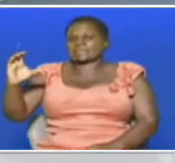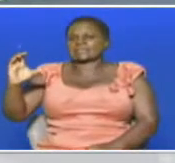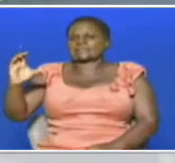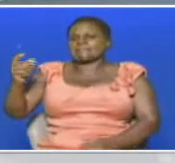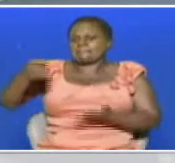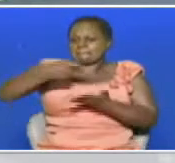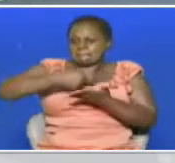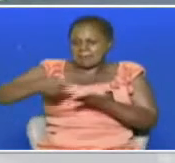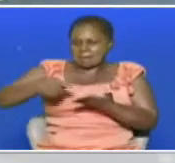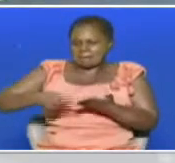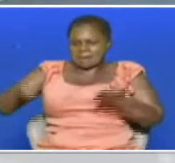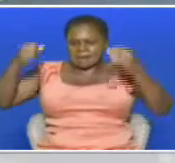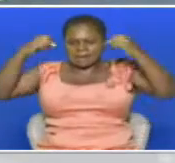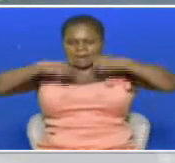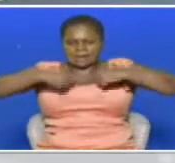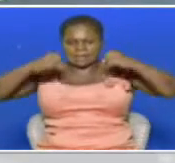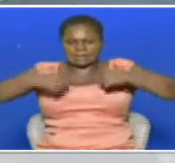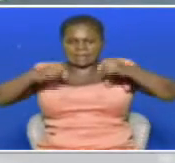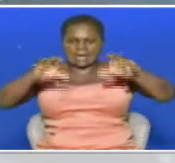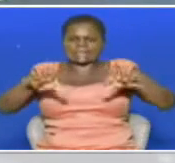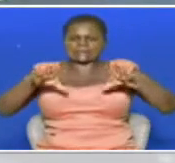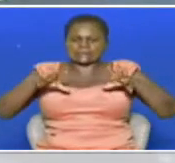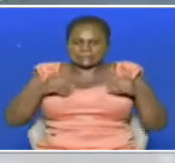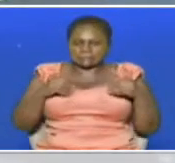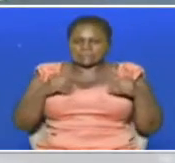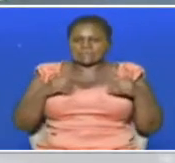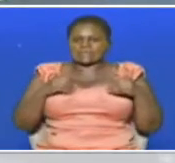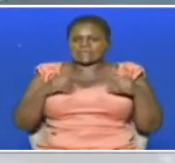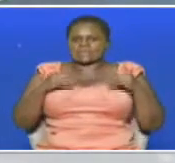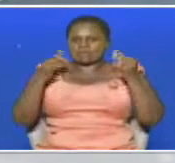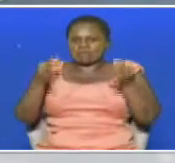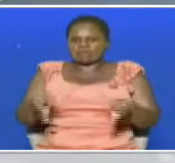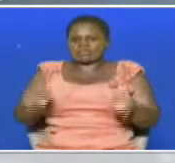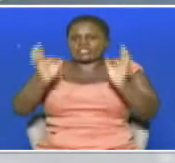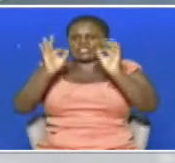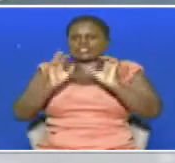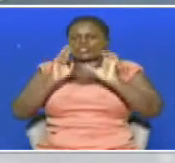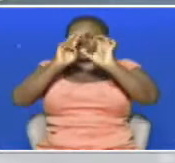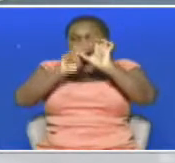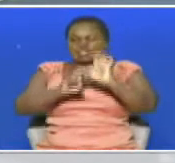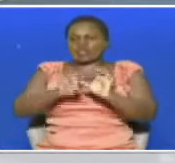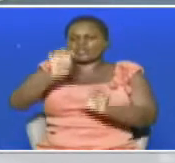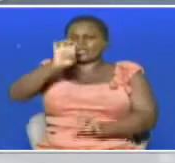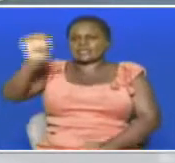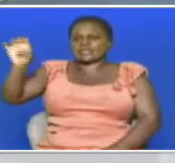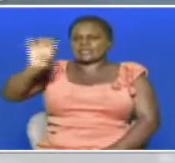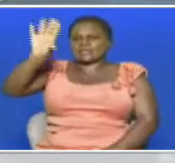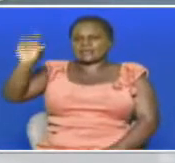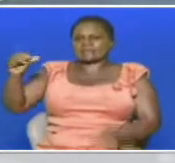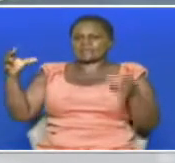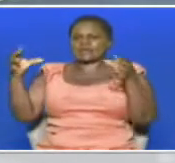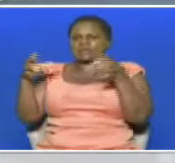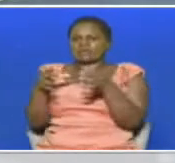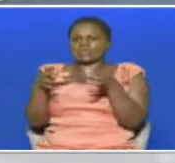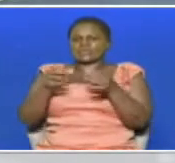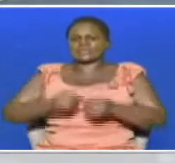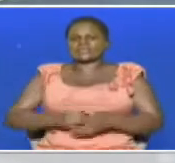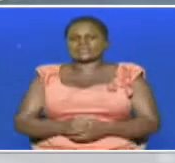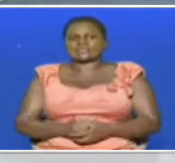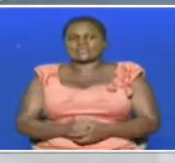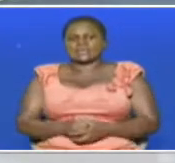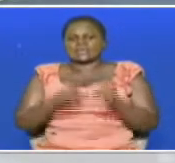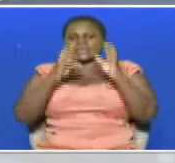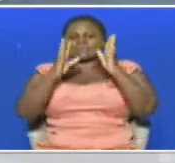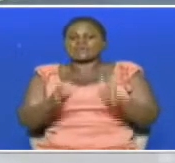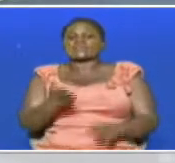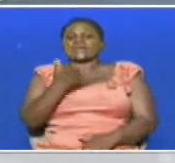Tshisekedi signed the Treaty of Accession, marking the formal entry into the East African Community. Daniel Kariuki attended the